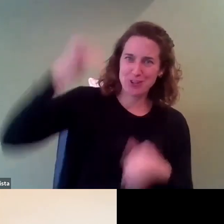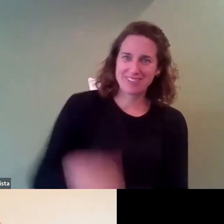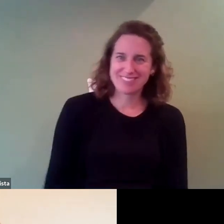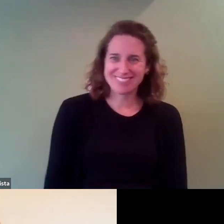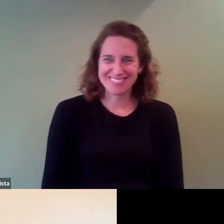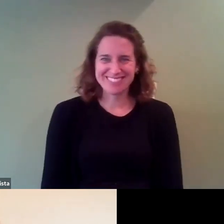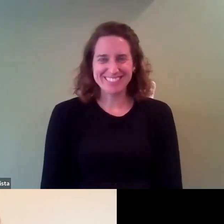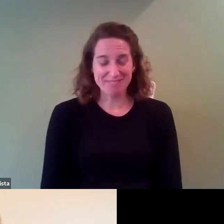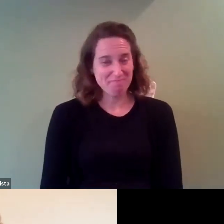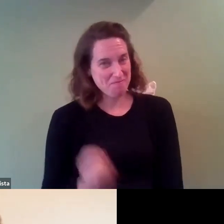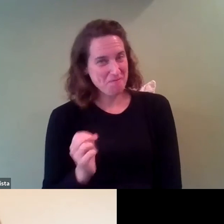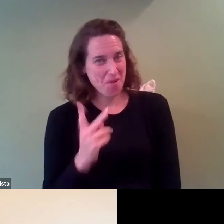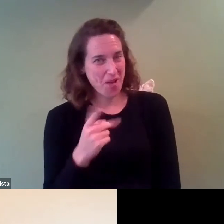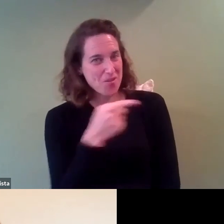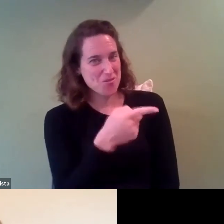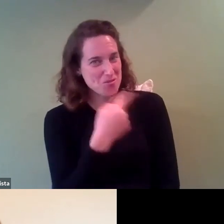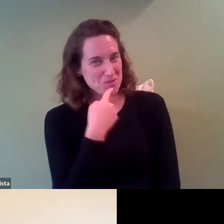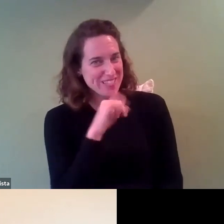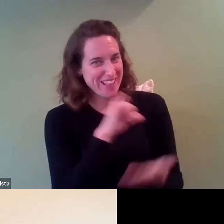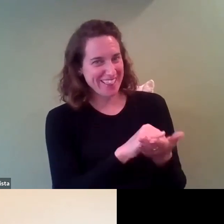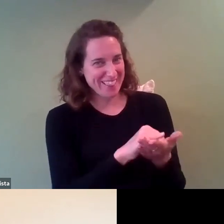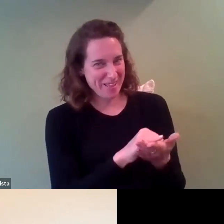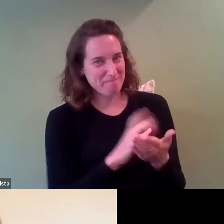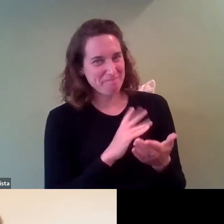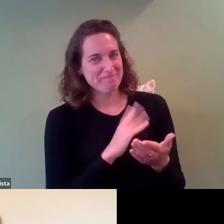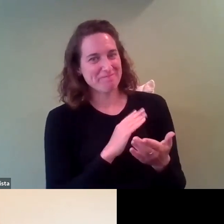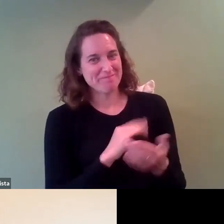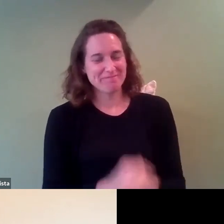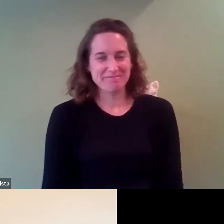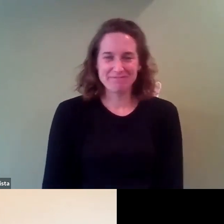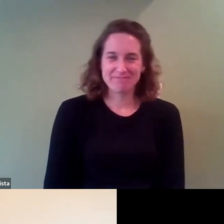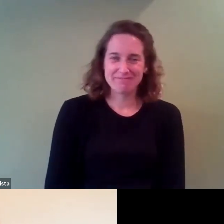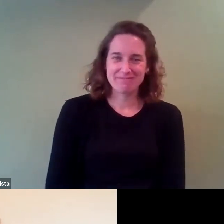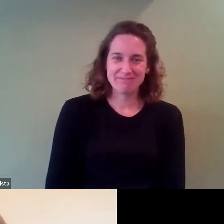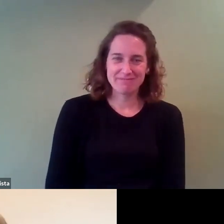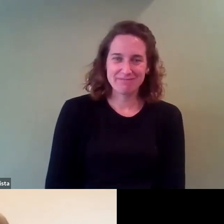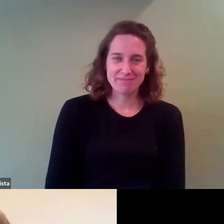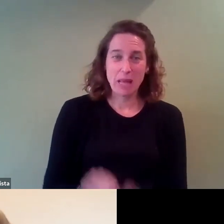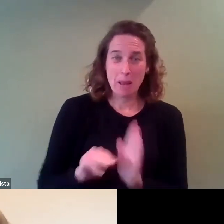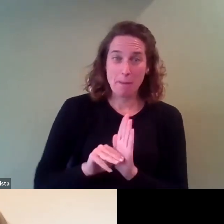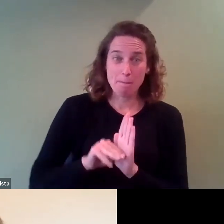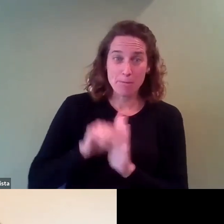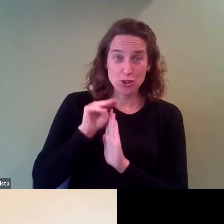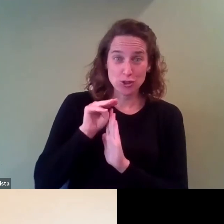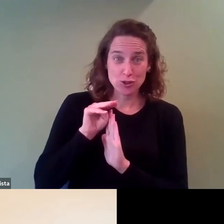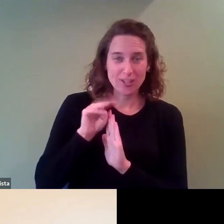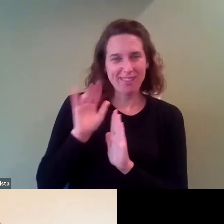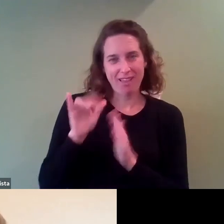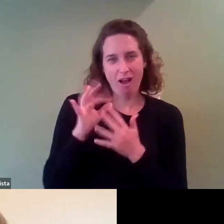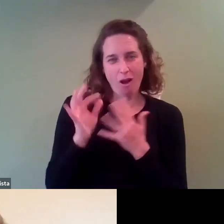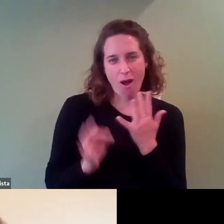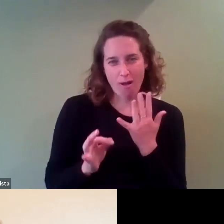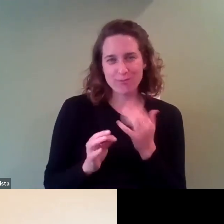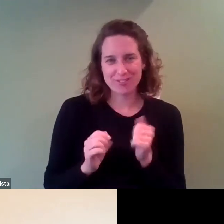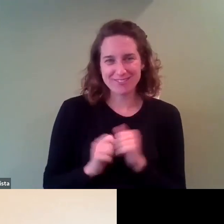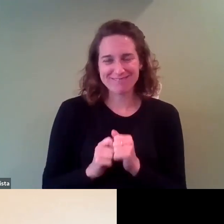part out loud. But yes, that's right. That's right. Aging is mandatory. Maturing is optional. Yeah,